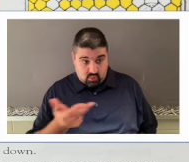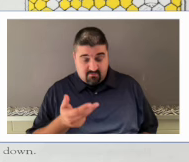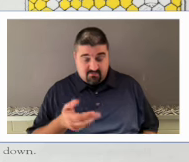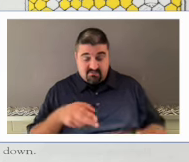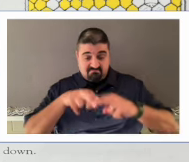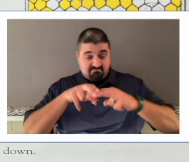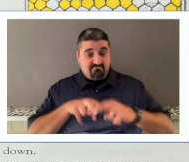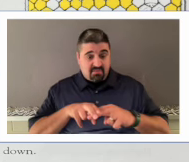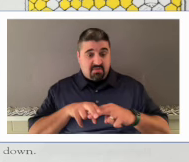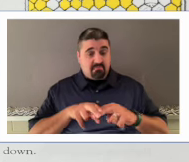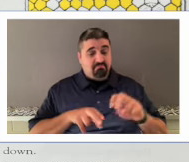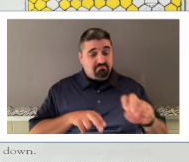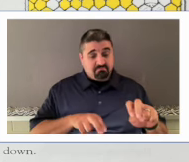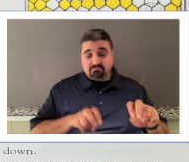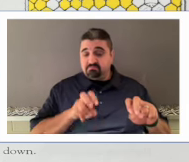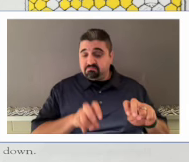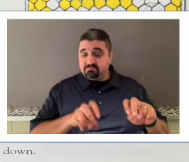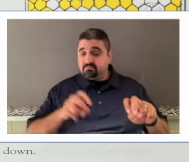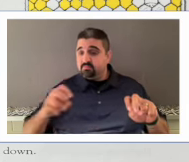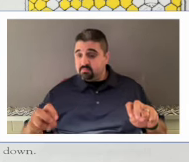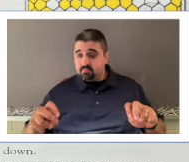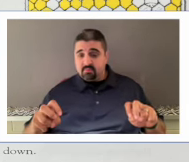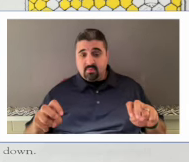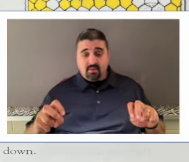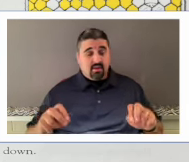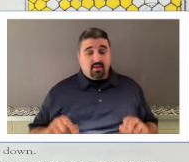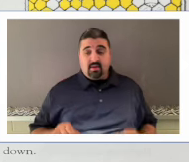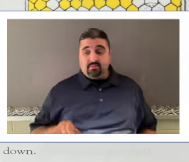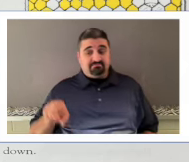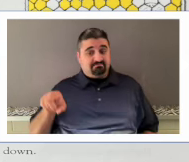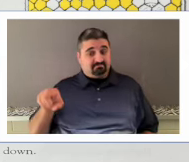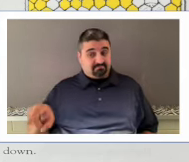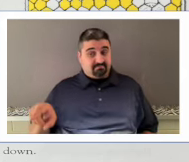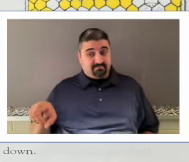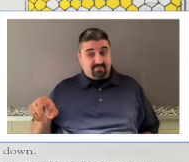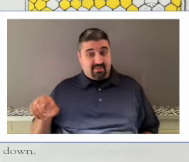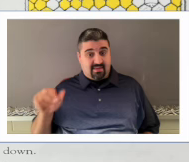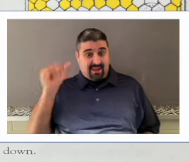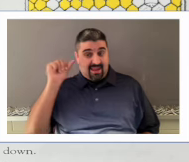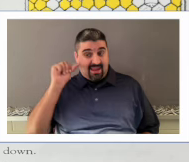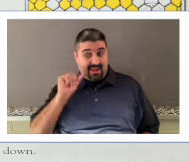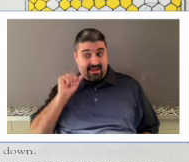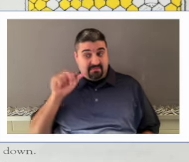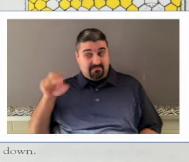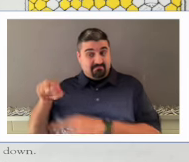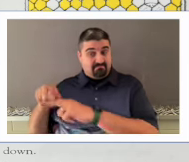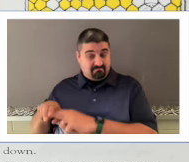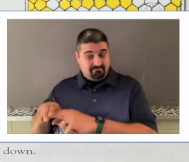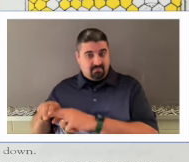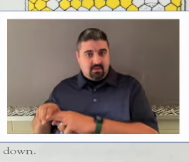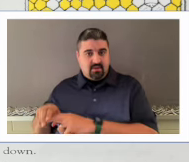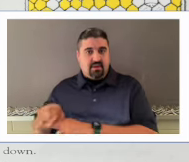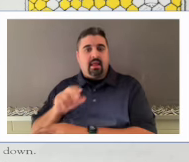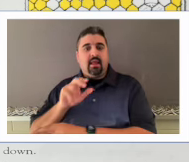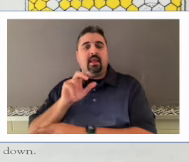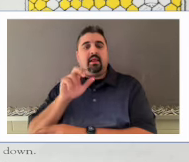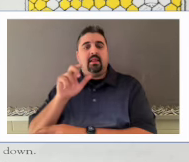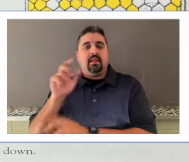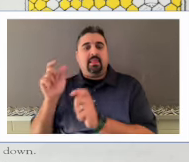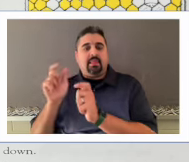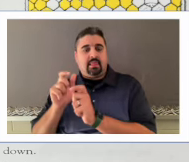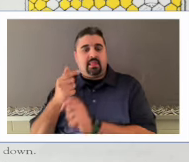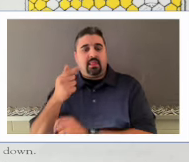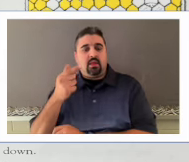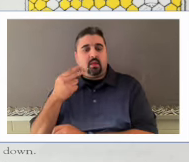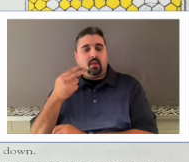We sat down. Little Hex jumped onto Annie's lap. Plain Hex jumped onto Rosamond's